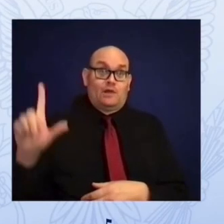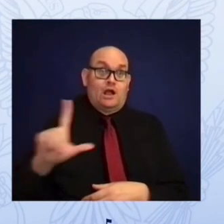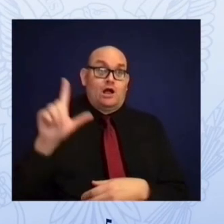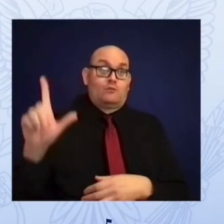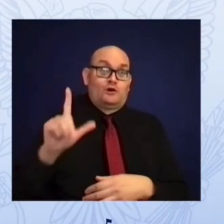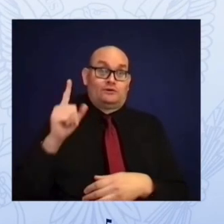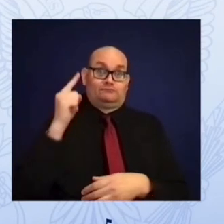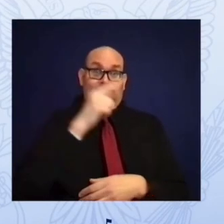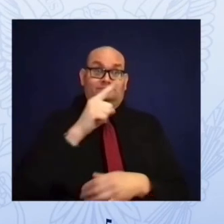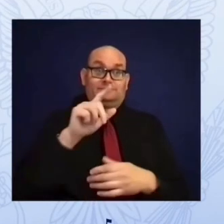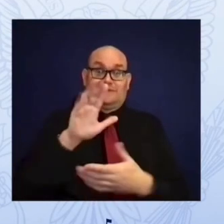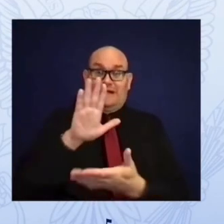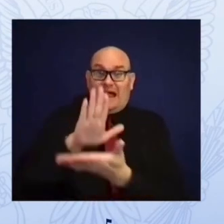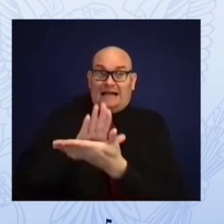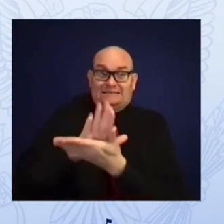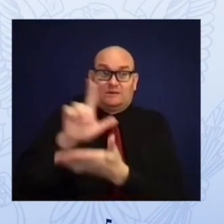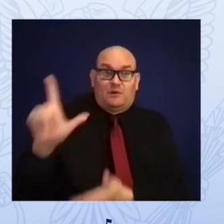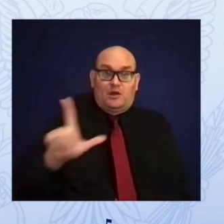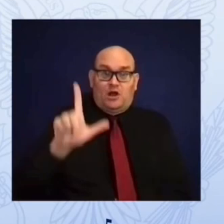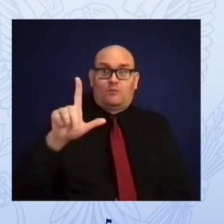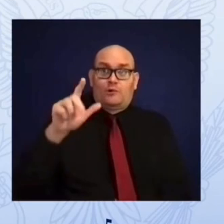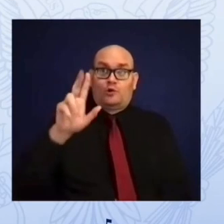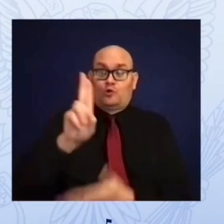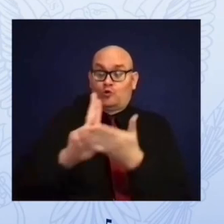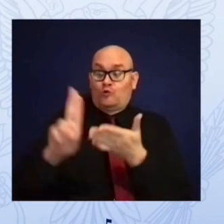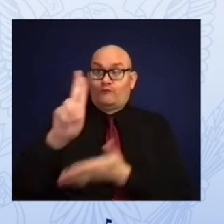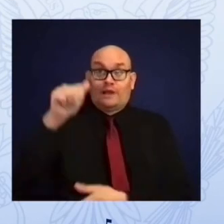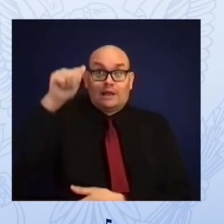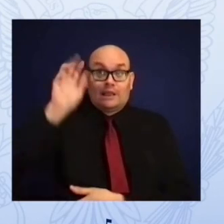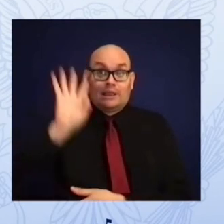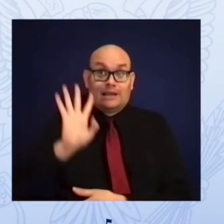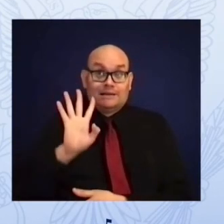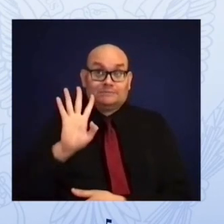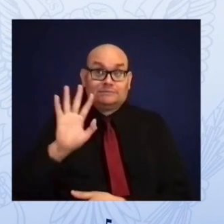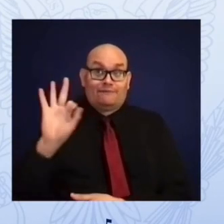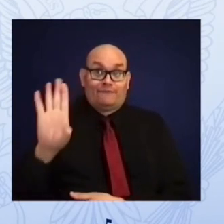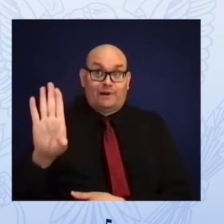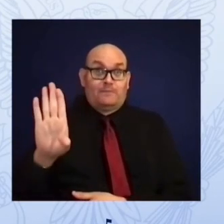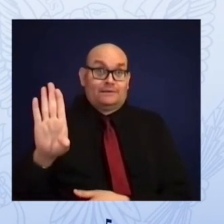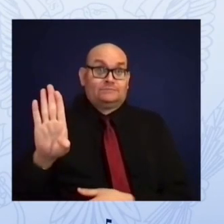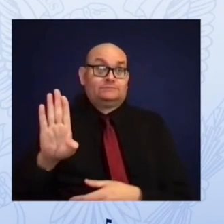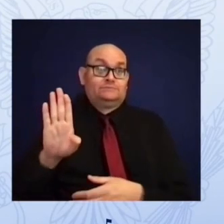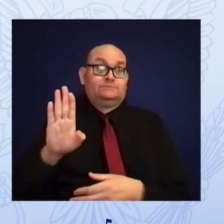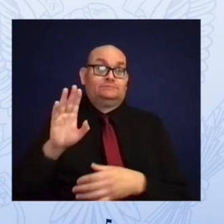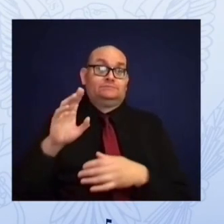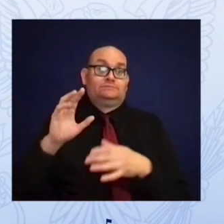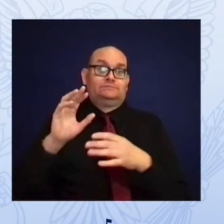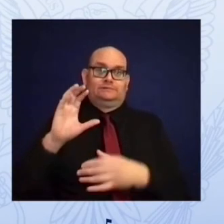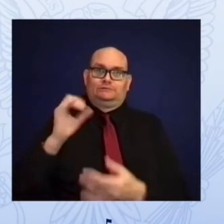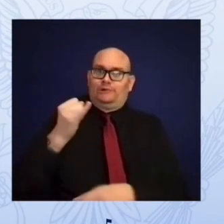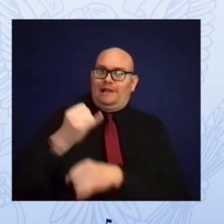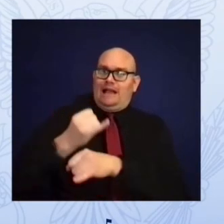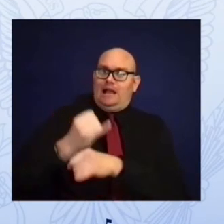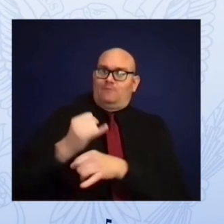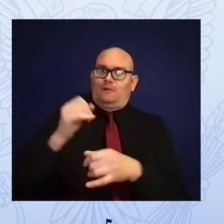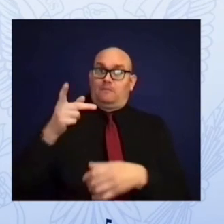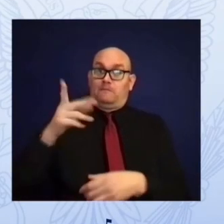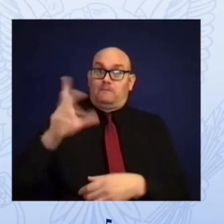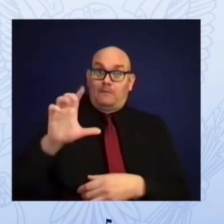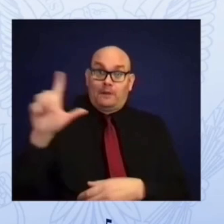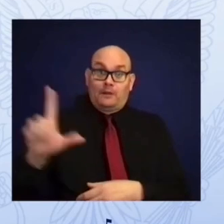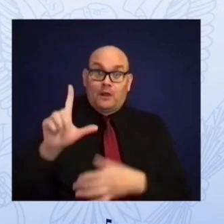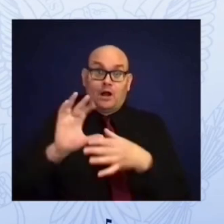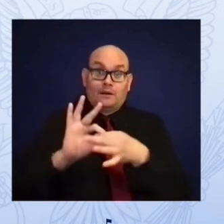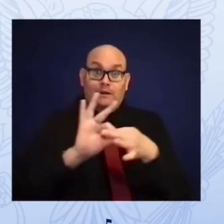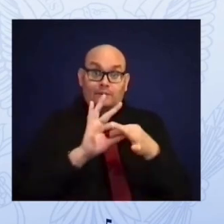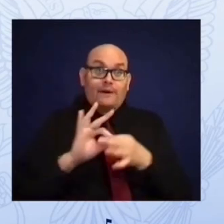to the resources they need. It helps its community, which can often be only reached by air or boat, access resources that allow them